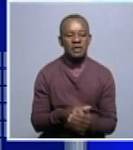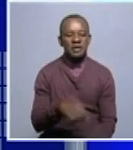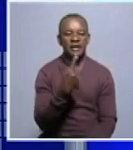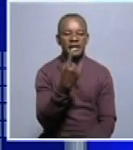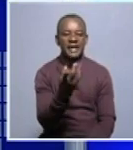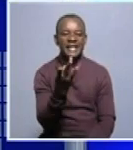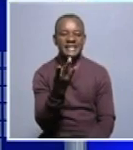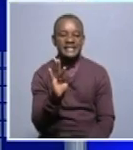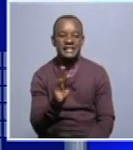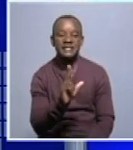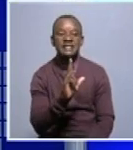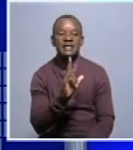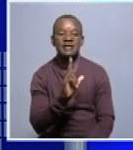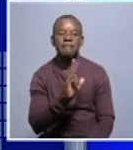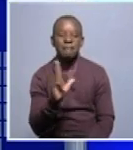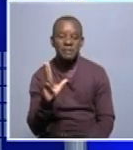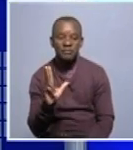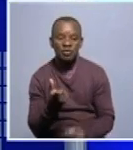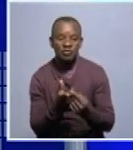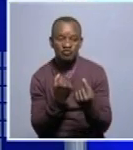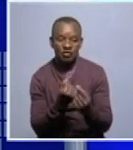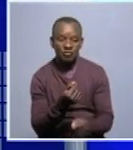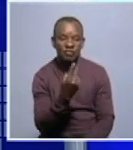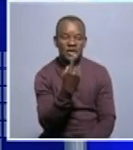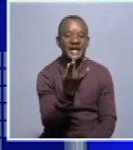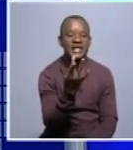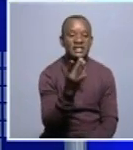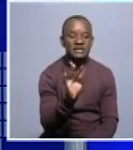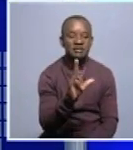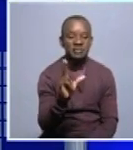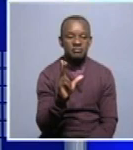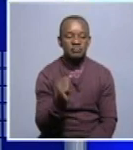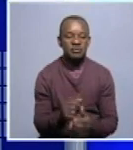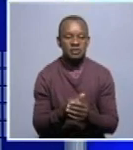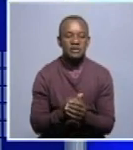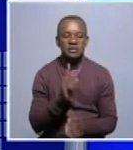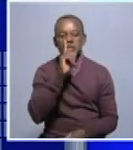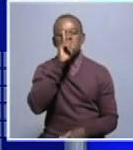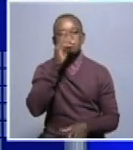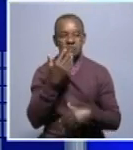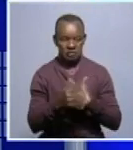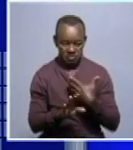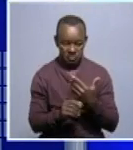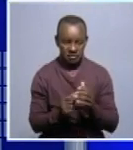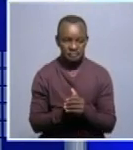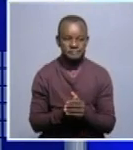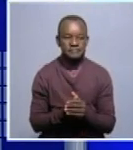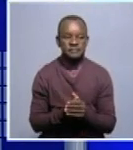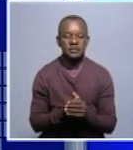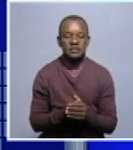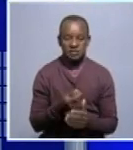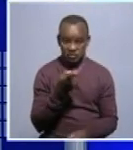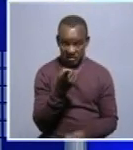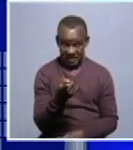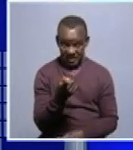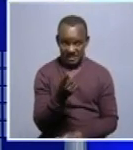is known to have spread to at least 98 countries and is quickly becoming the dominant strain of COVID-19 in many parts